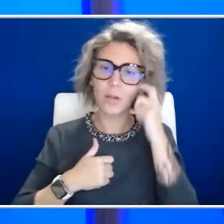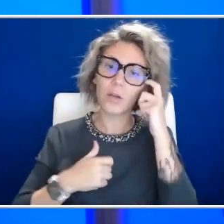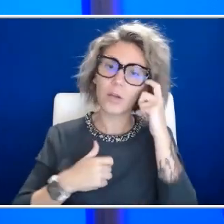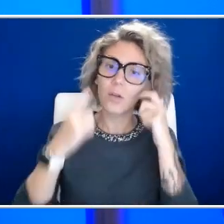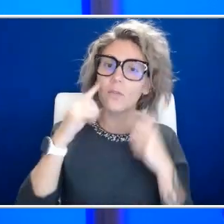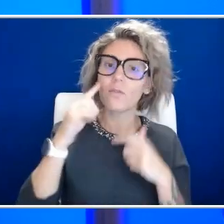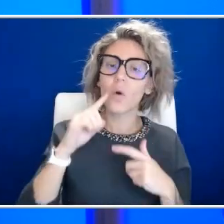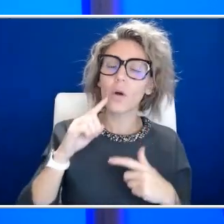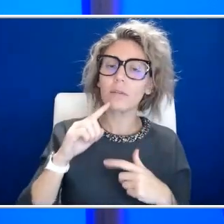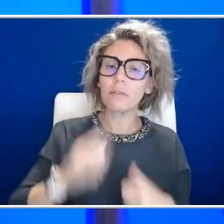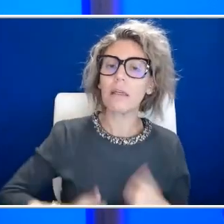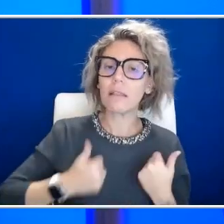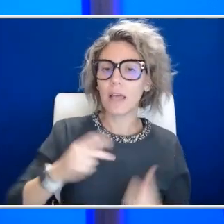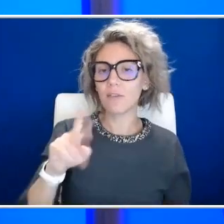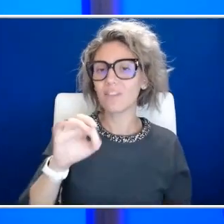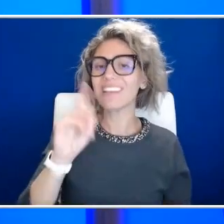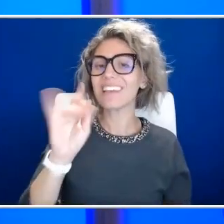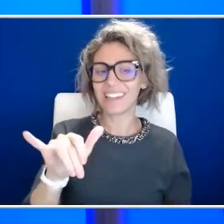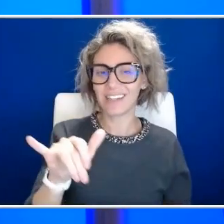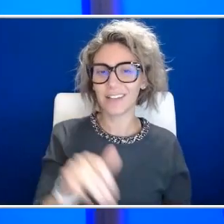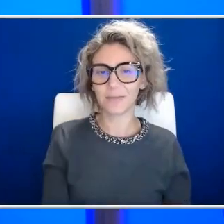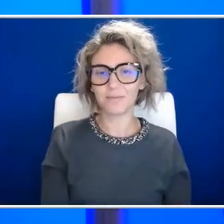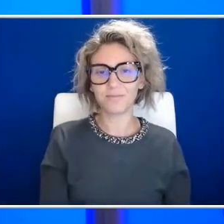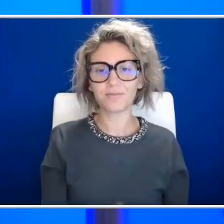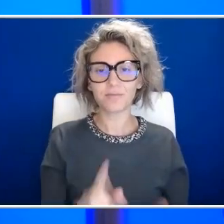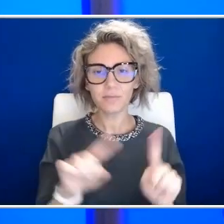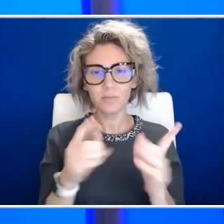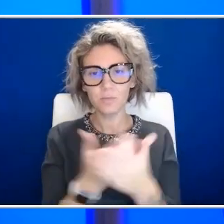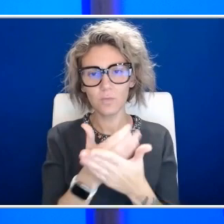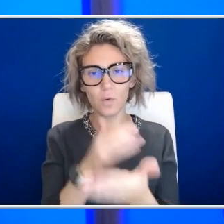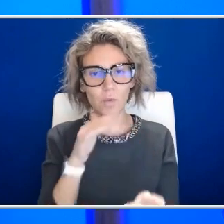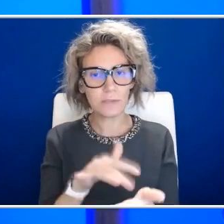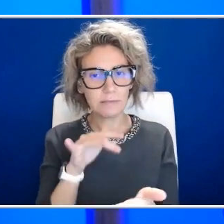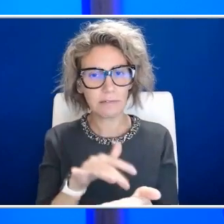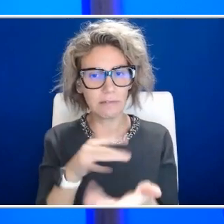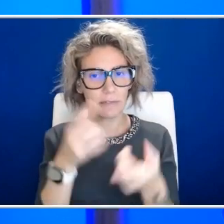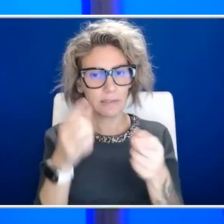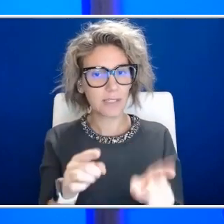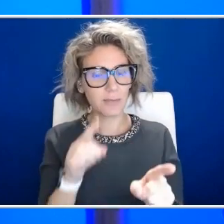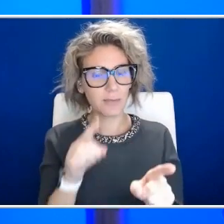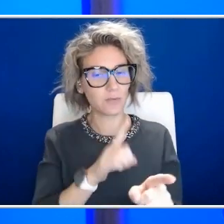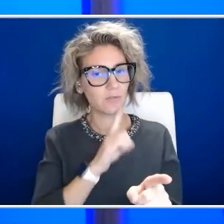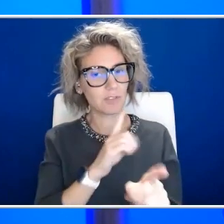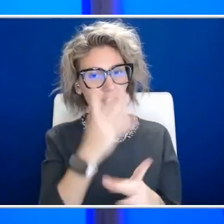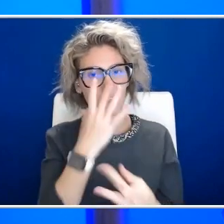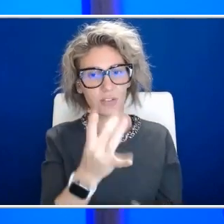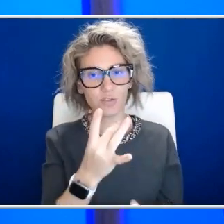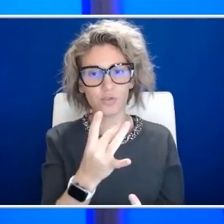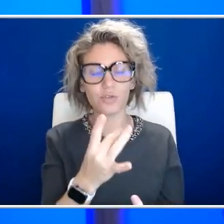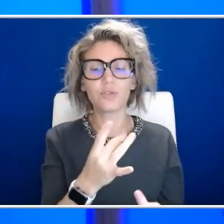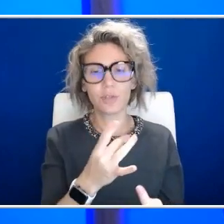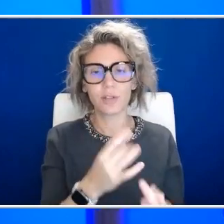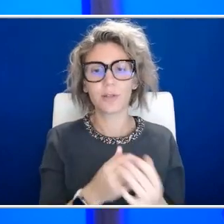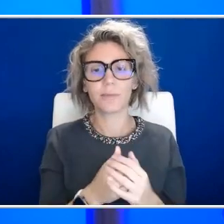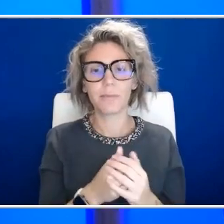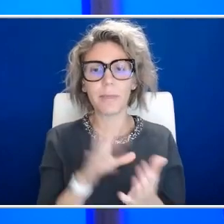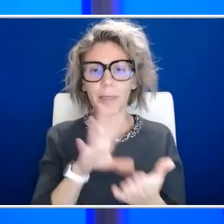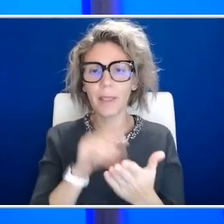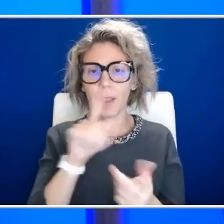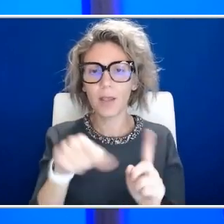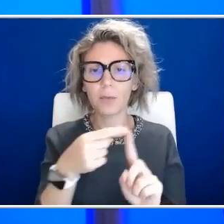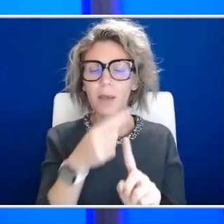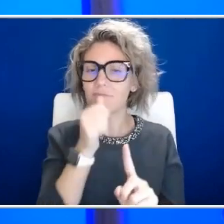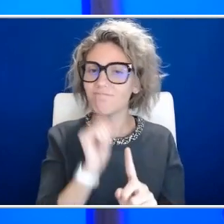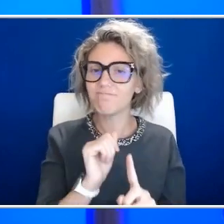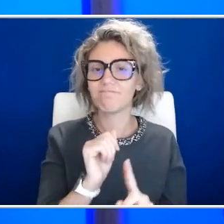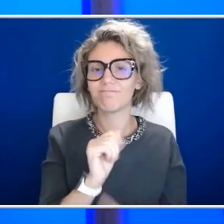So, yeah, but there are new studies actually happening, which is very interesting to learn about tolerance, because